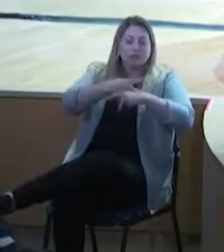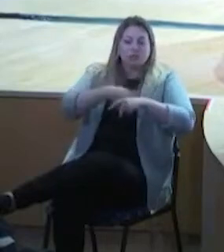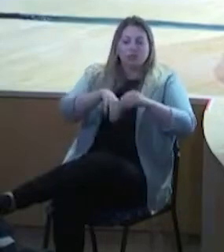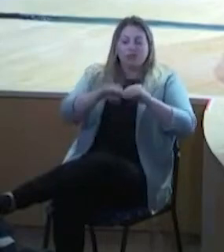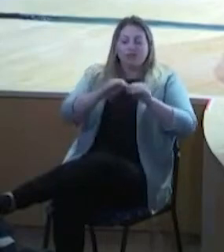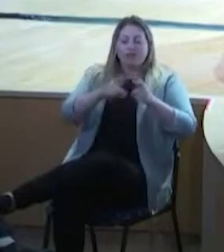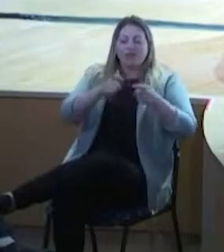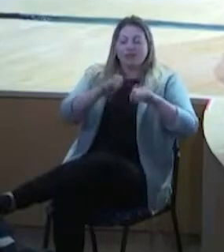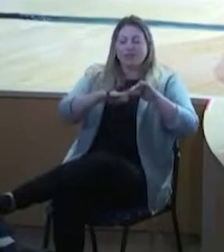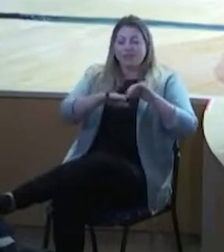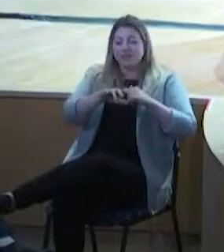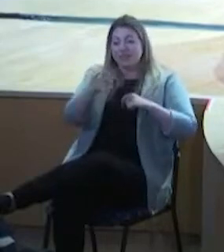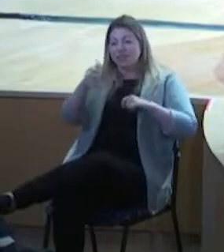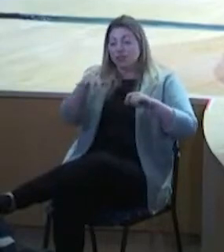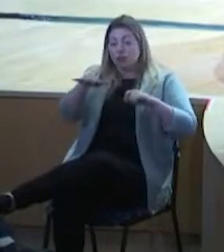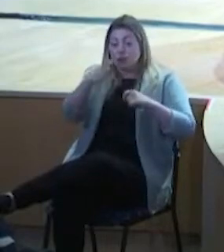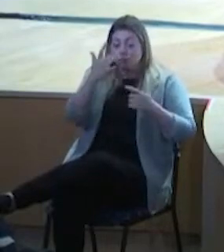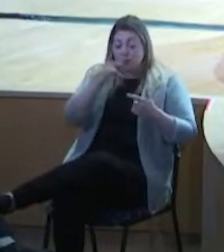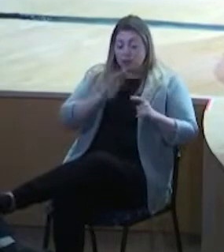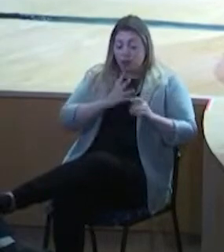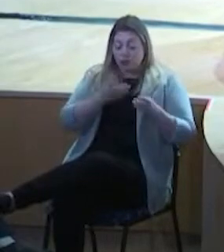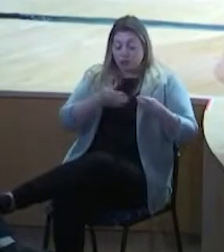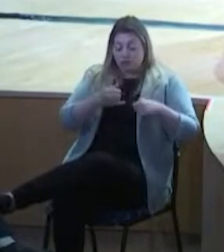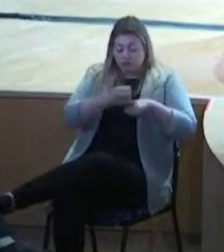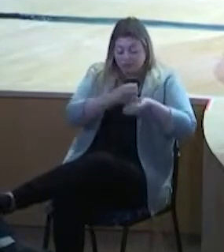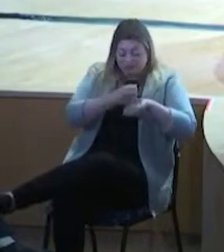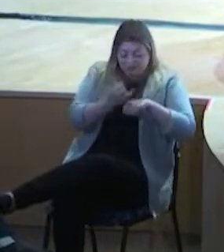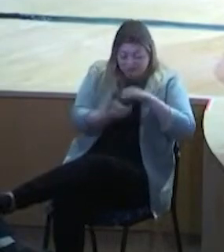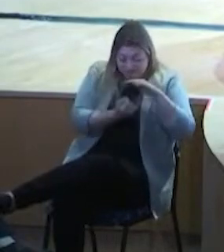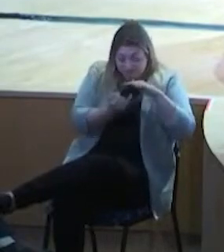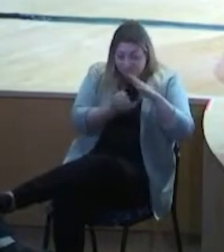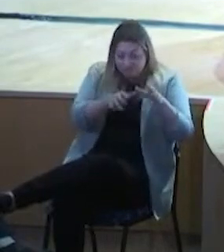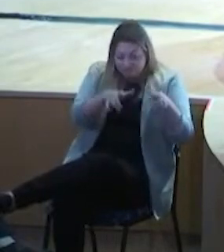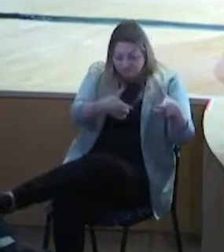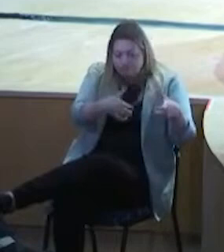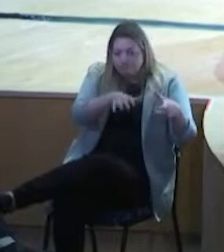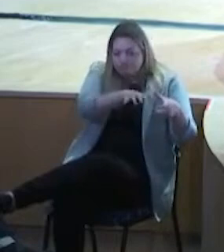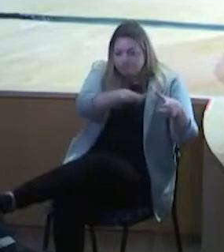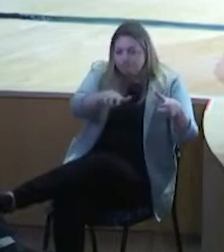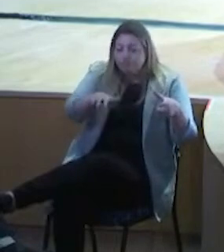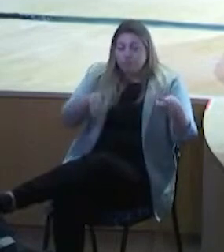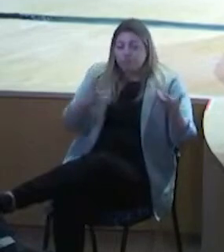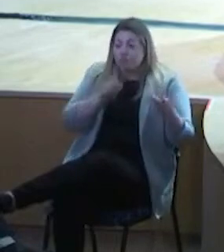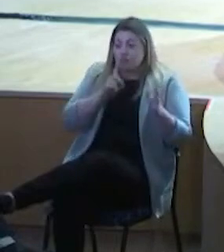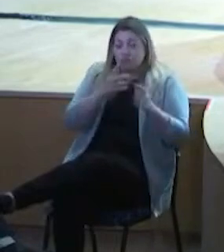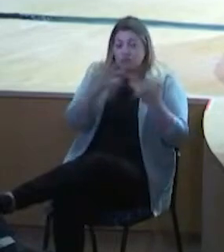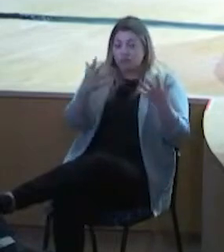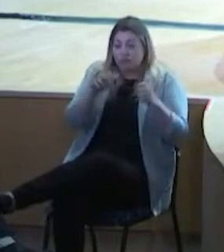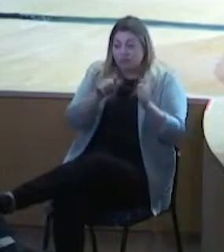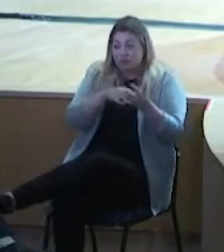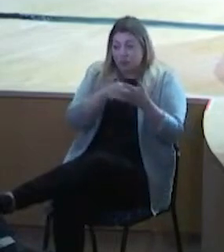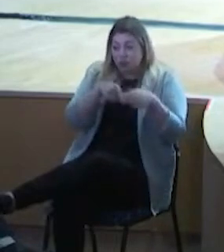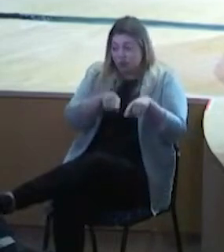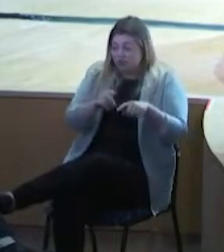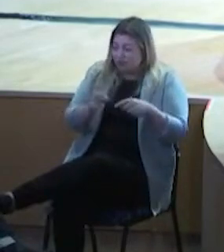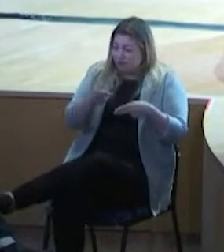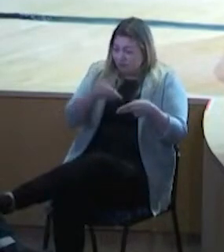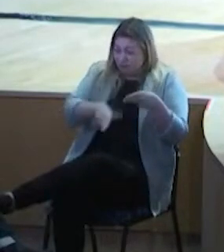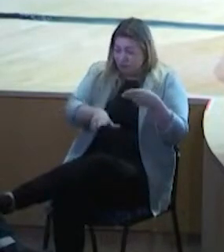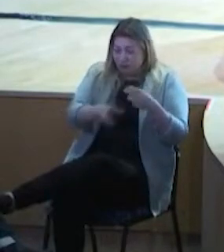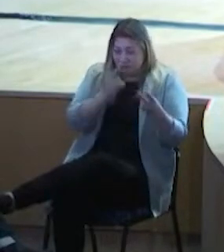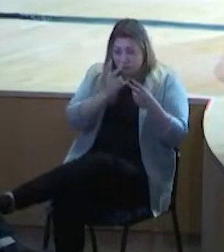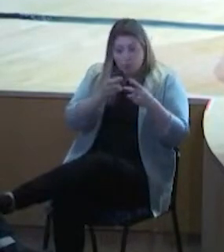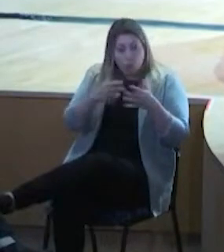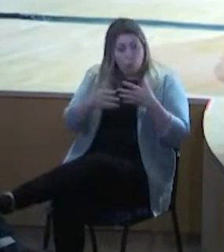location and the isolation of our land masses. There's so much to learn in such a quick visit. And if you can take whatever you